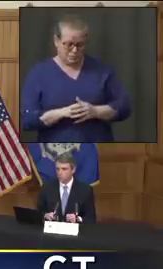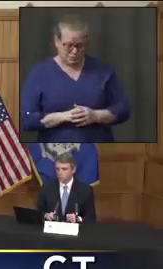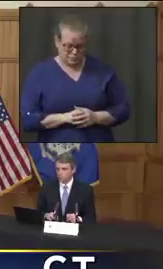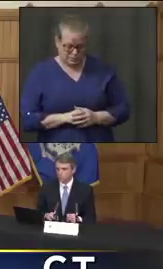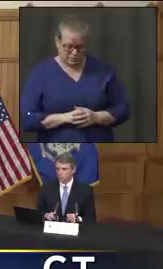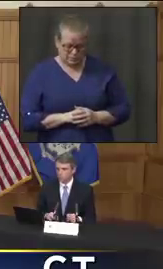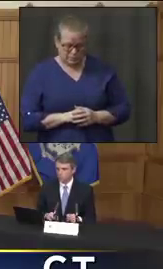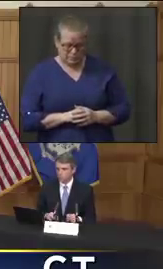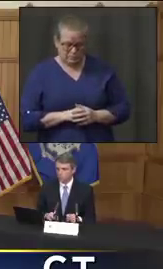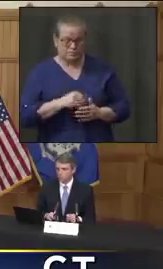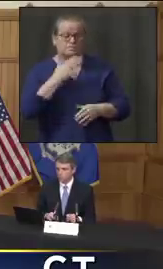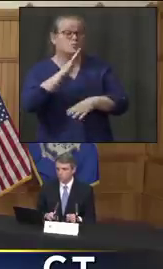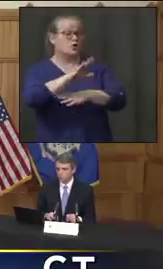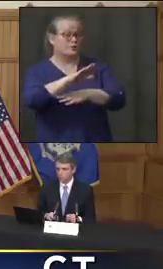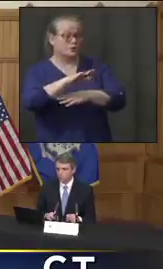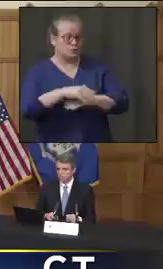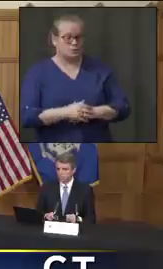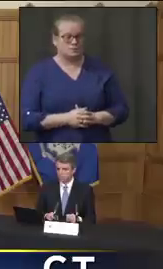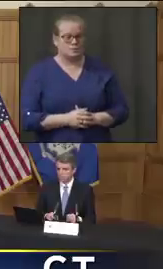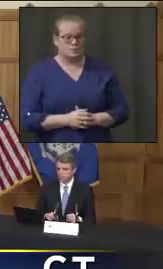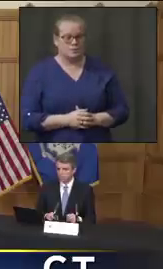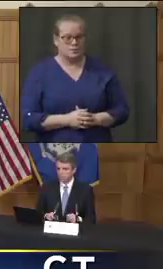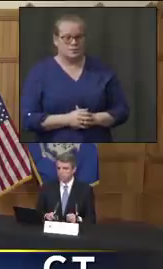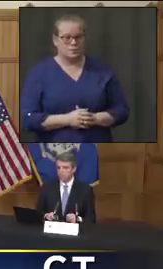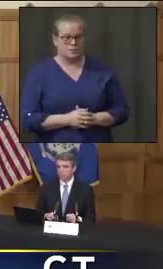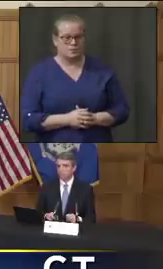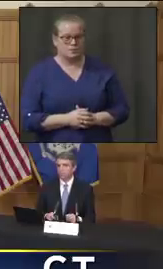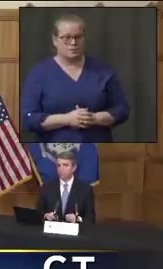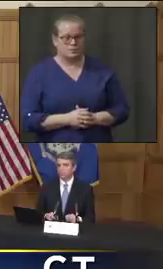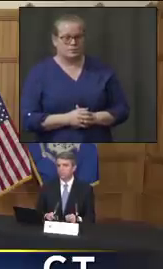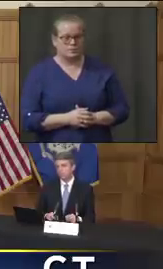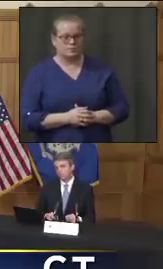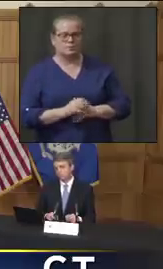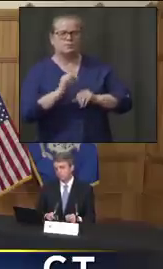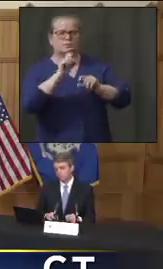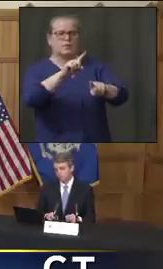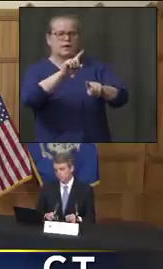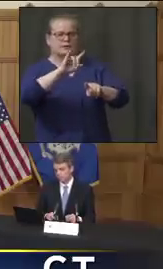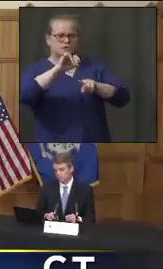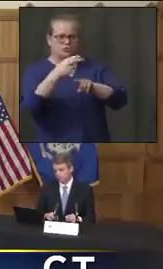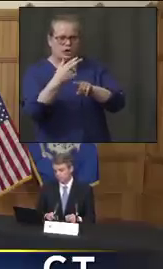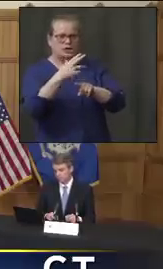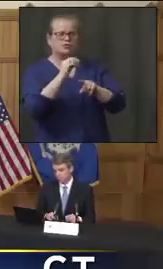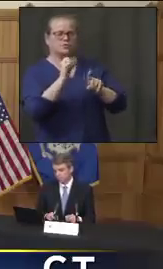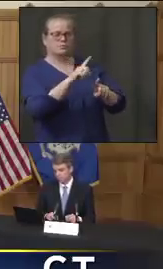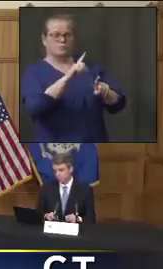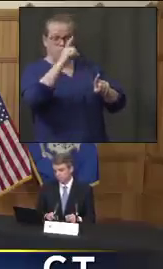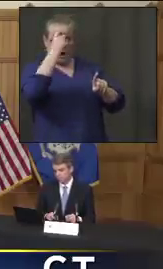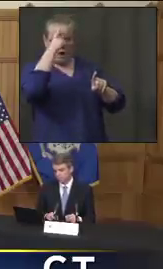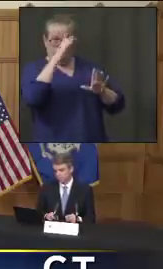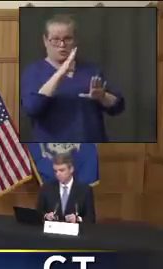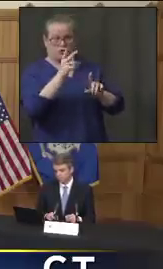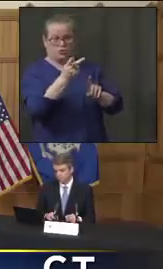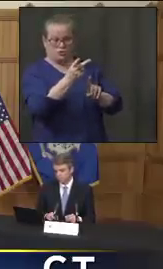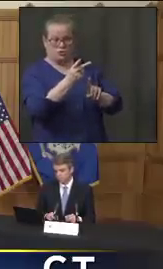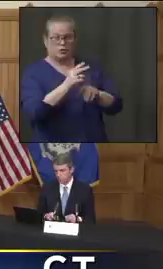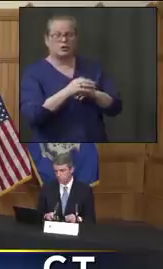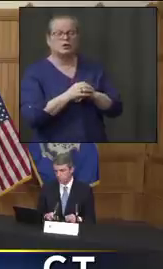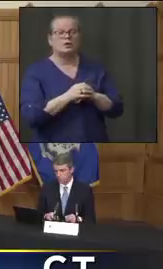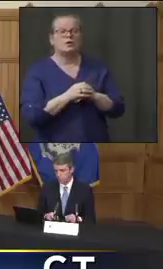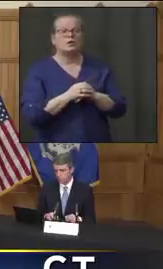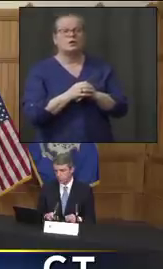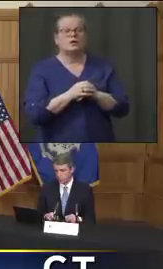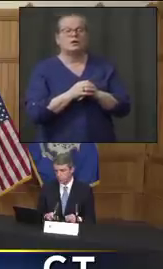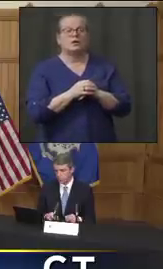Good afternoon. This is a question, I guess, for Josh and the governor. I had a chance to speak to